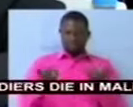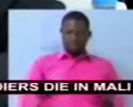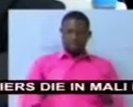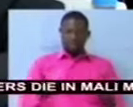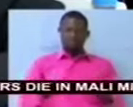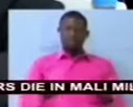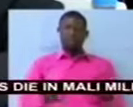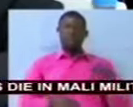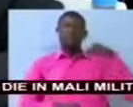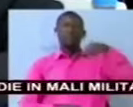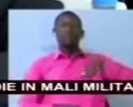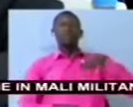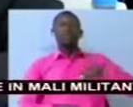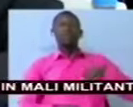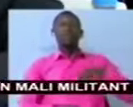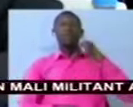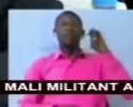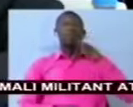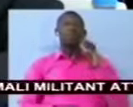Today, Monday,